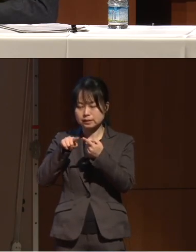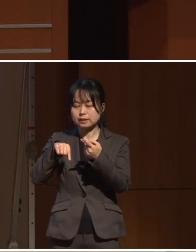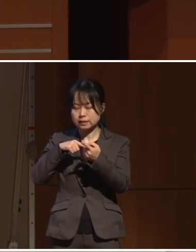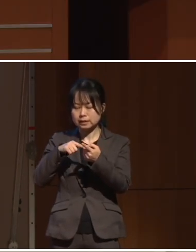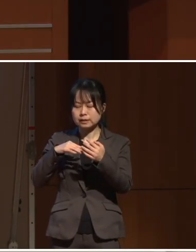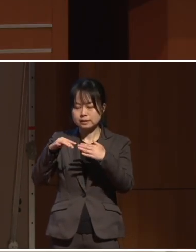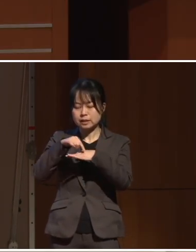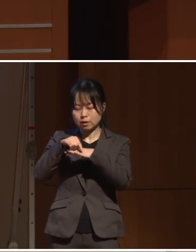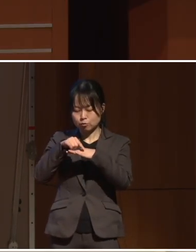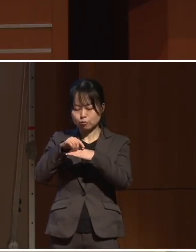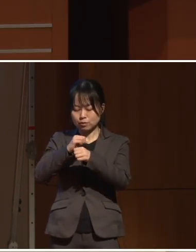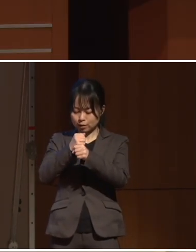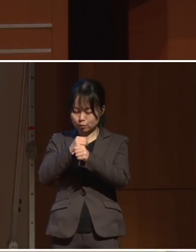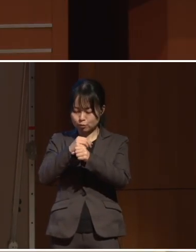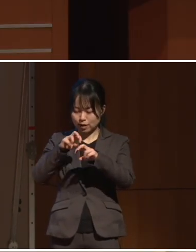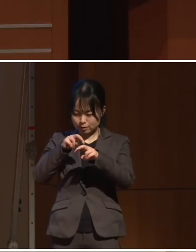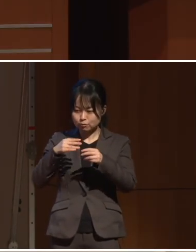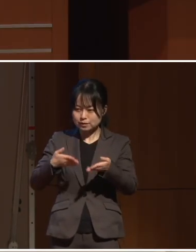SCADA.